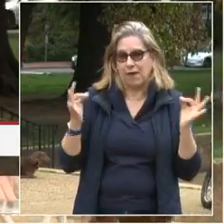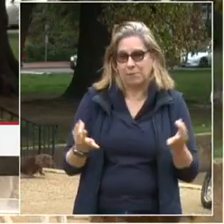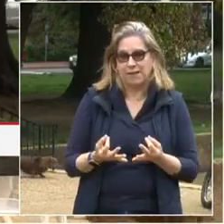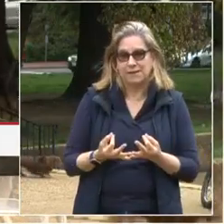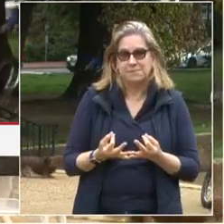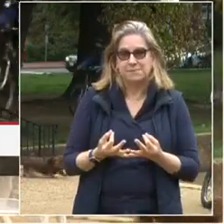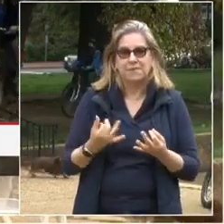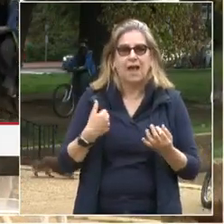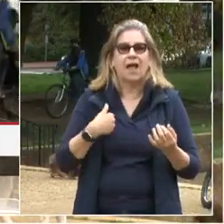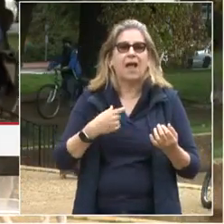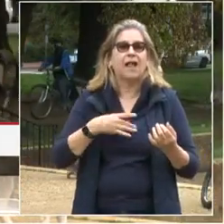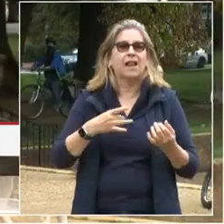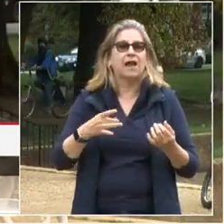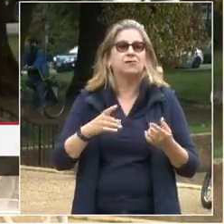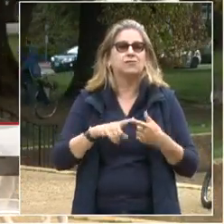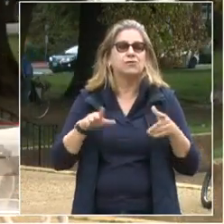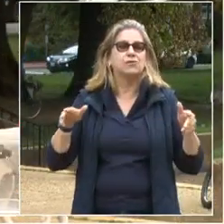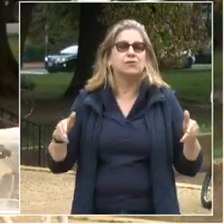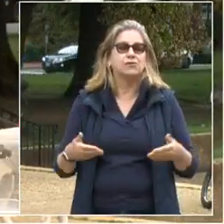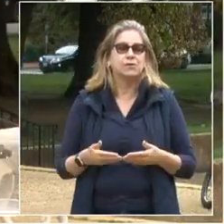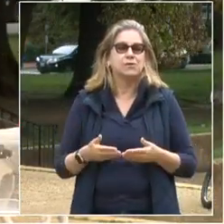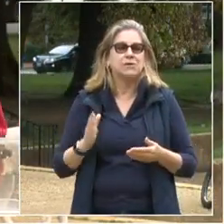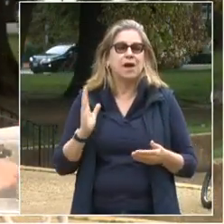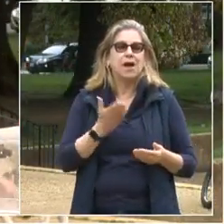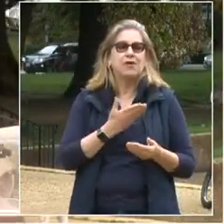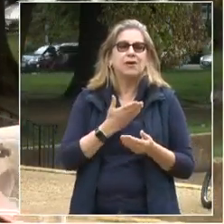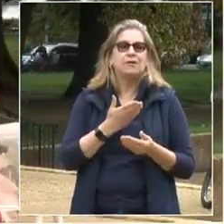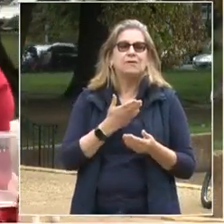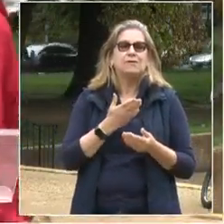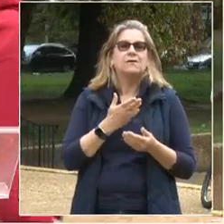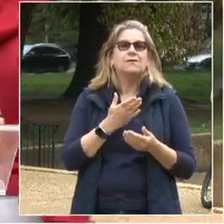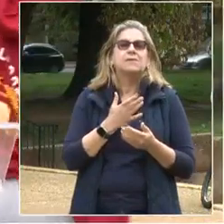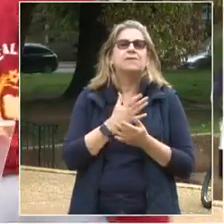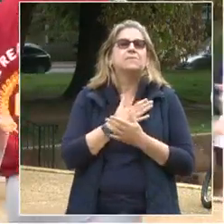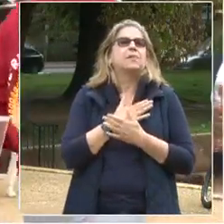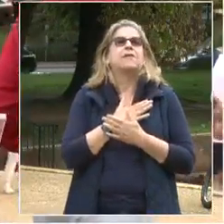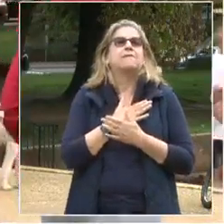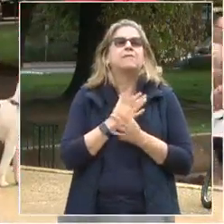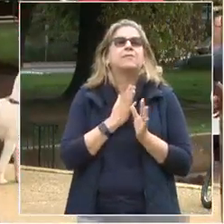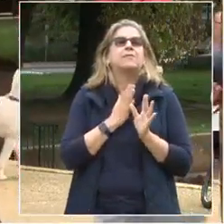our very own Mayor Bowser.